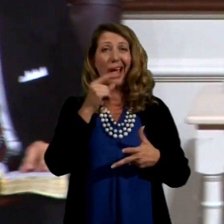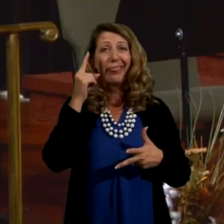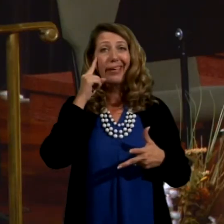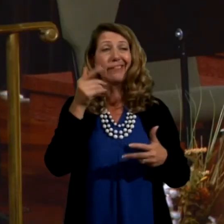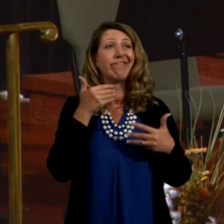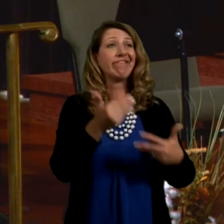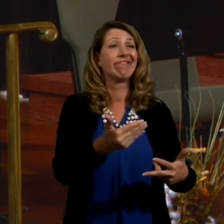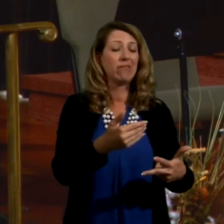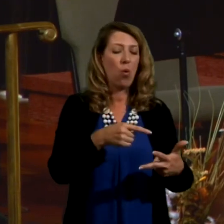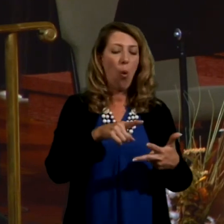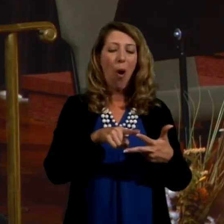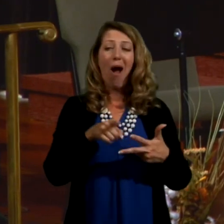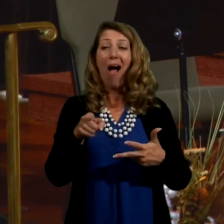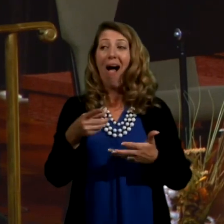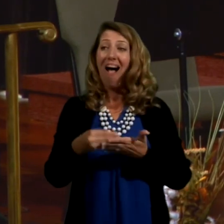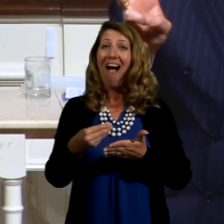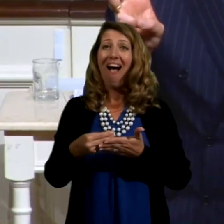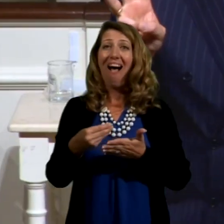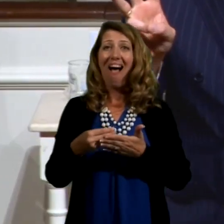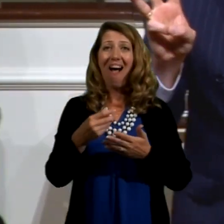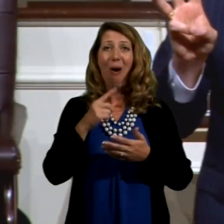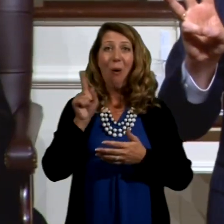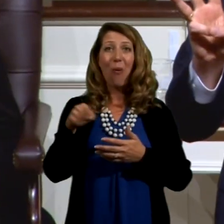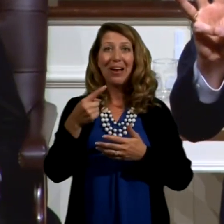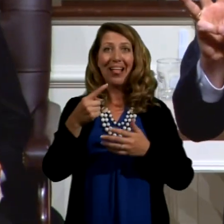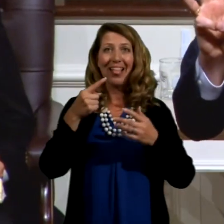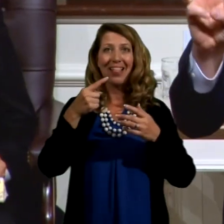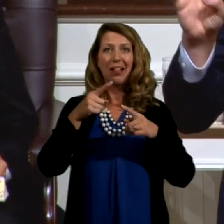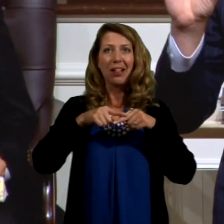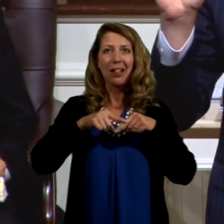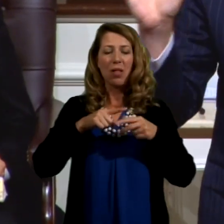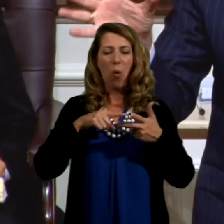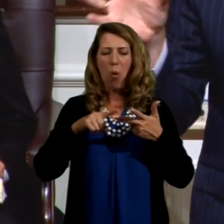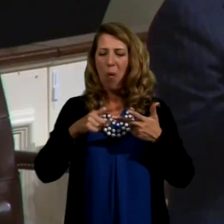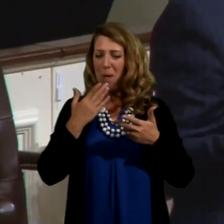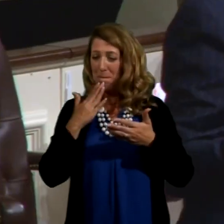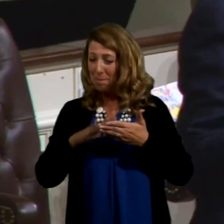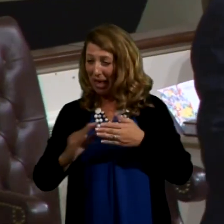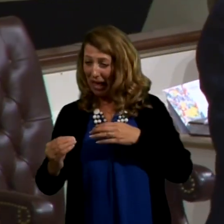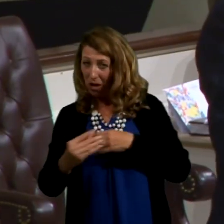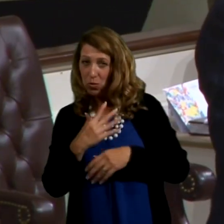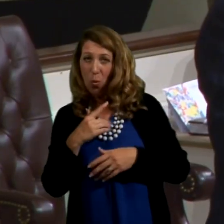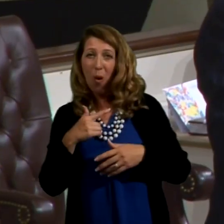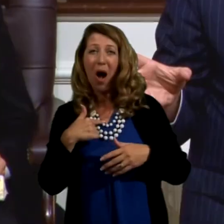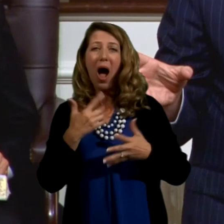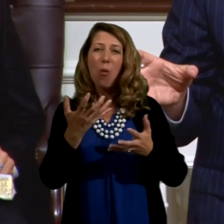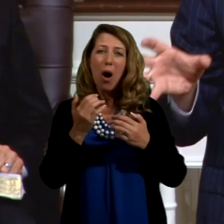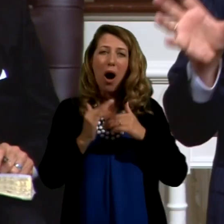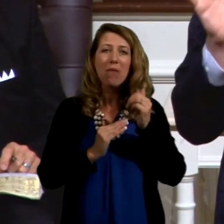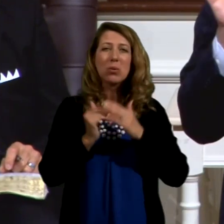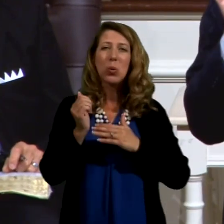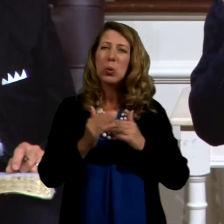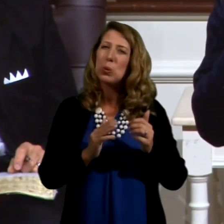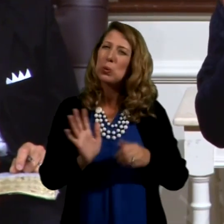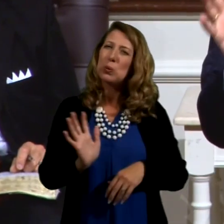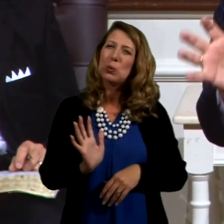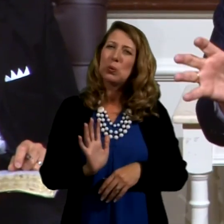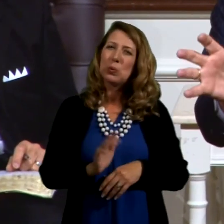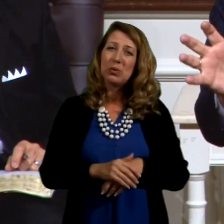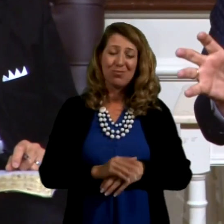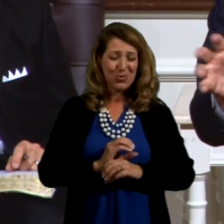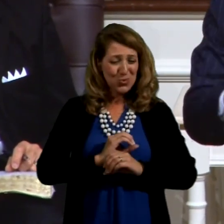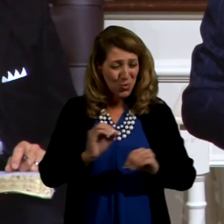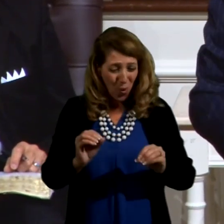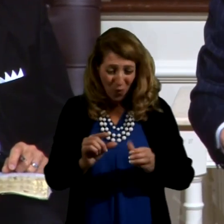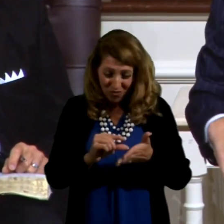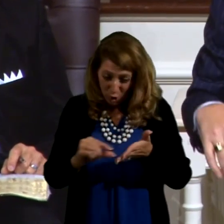on compensation, on bad counsel, on just, I want to be comfortable. Listen, there is not a Bible verse